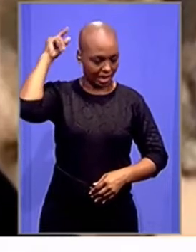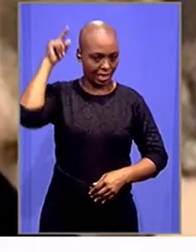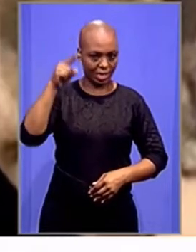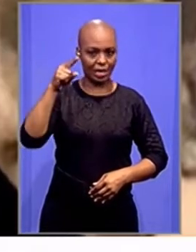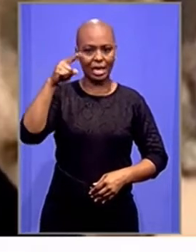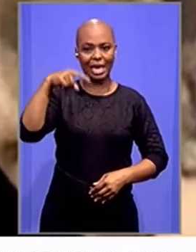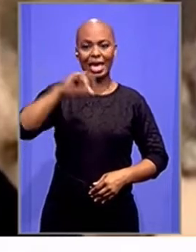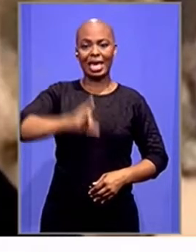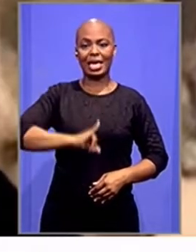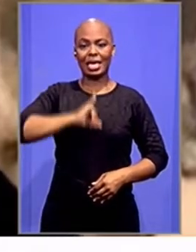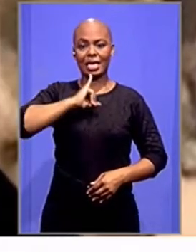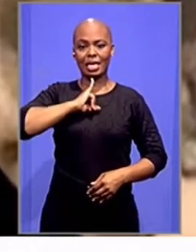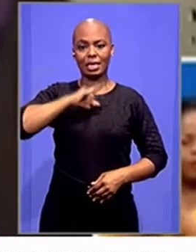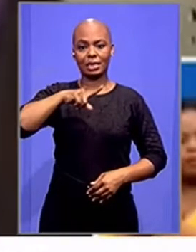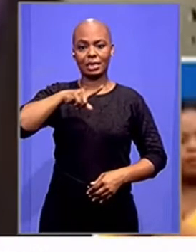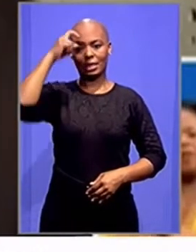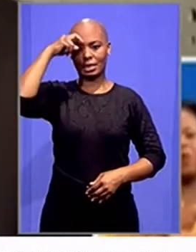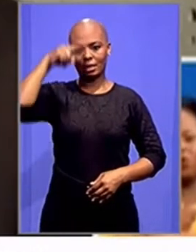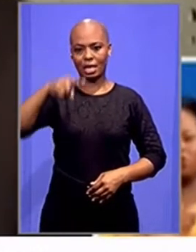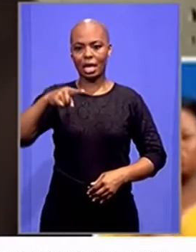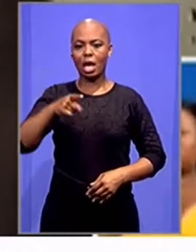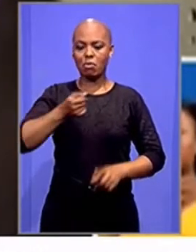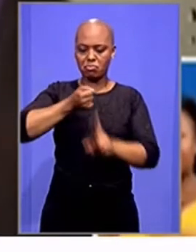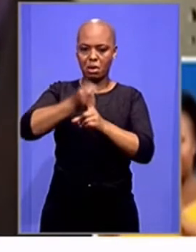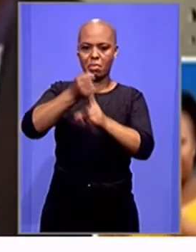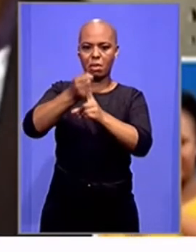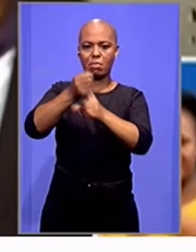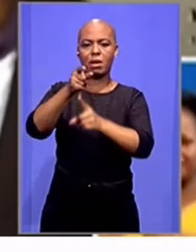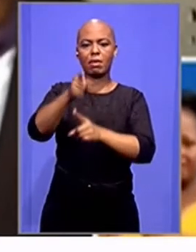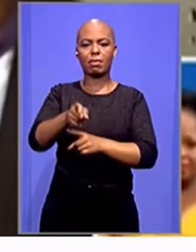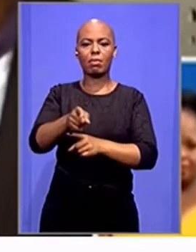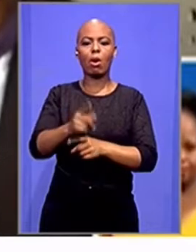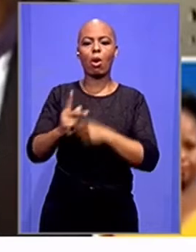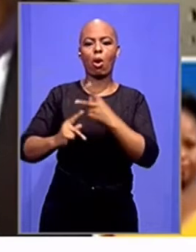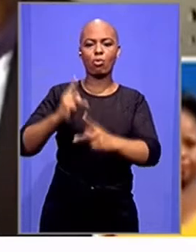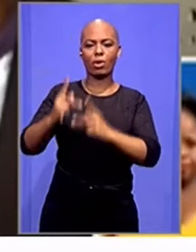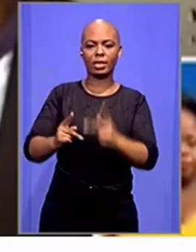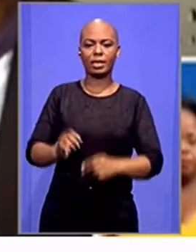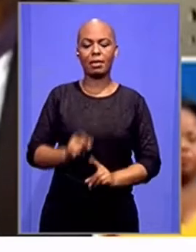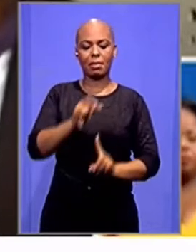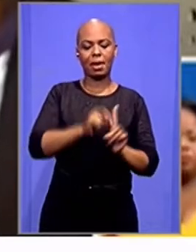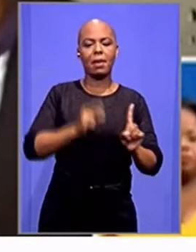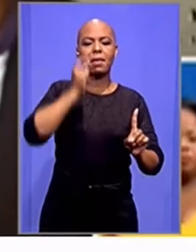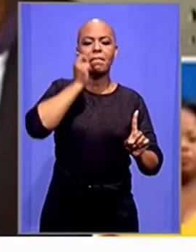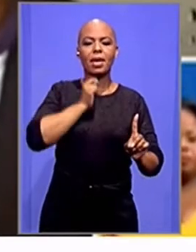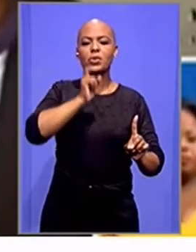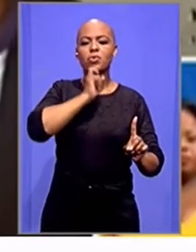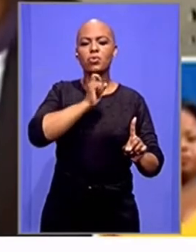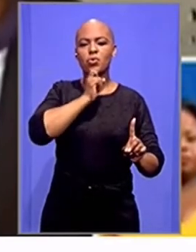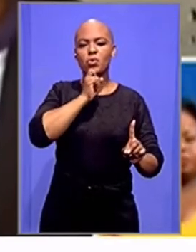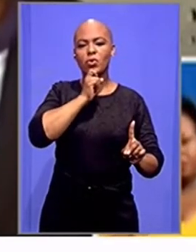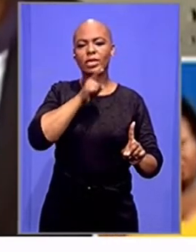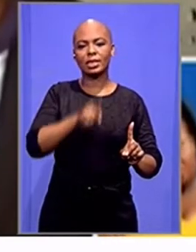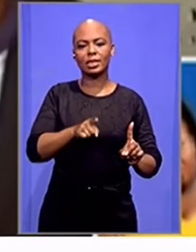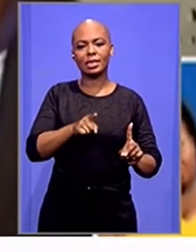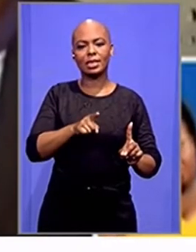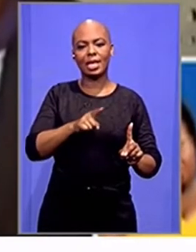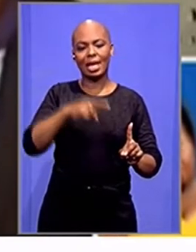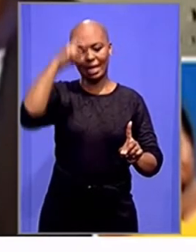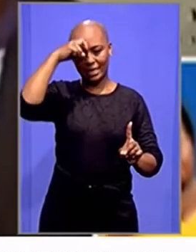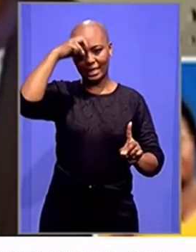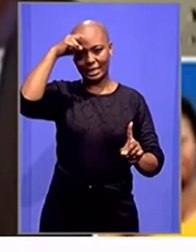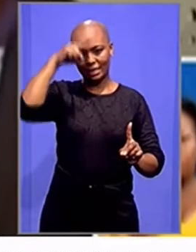we did our job as state security. We collected information, we analyzed it, we packaged it